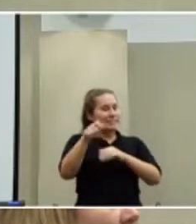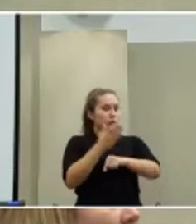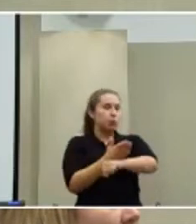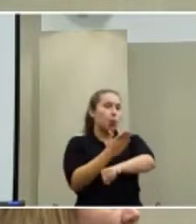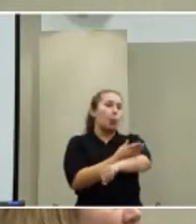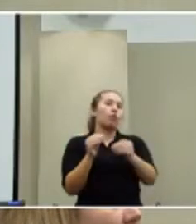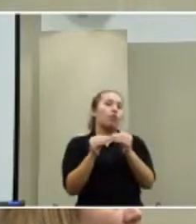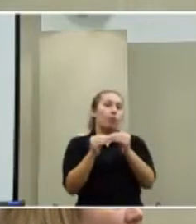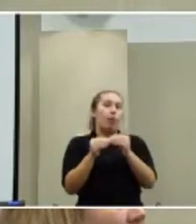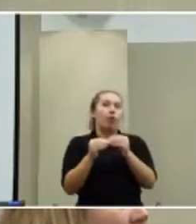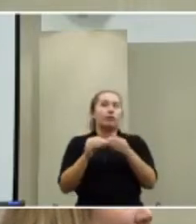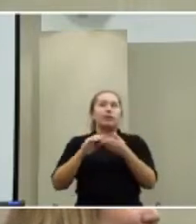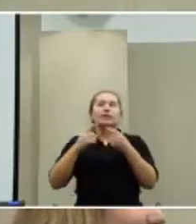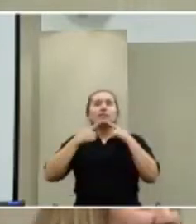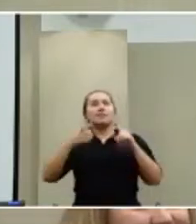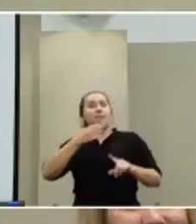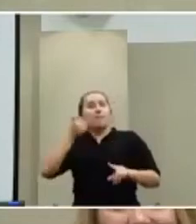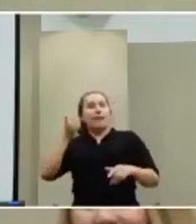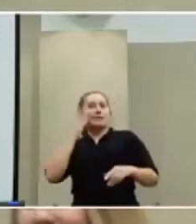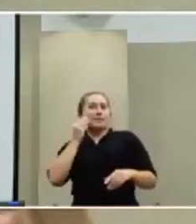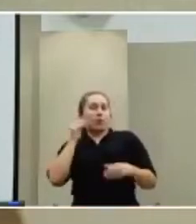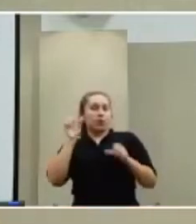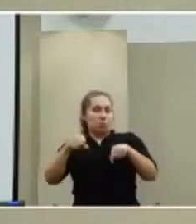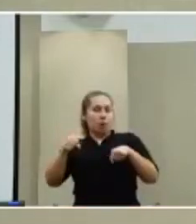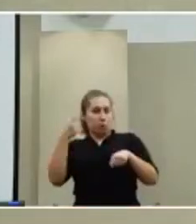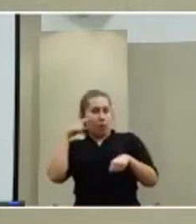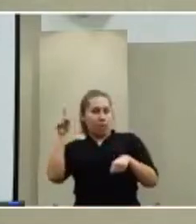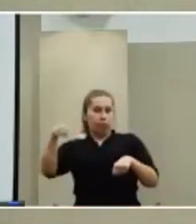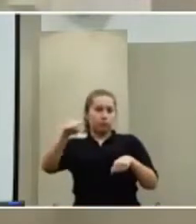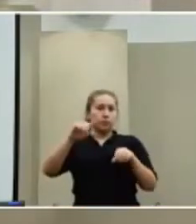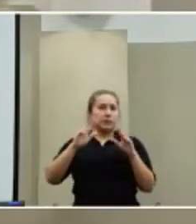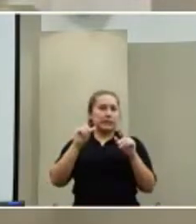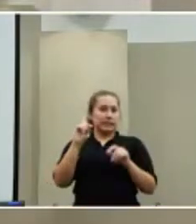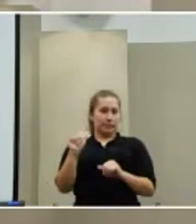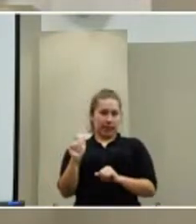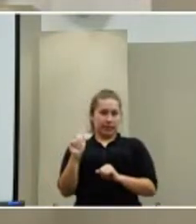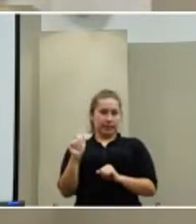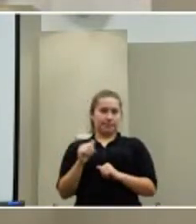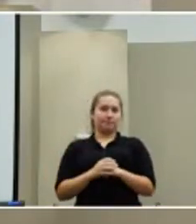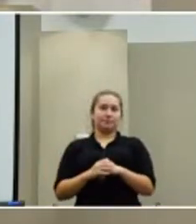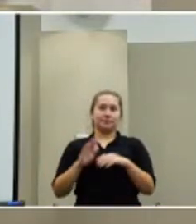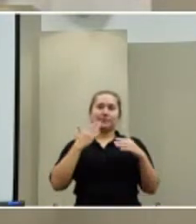with disabilities. Thank you. Thank you.